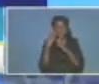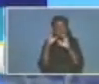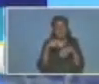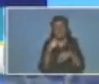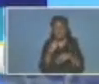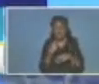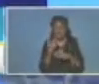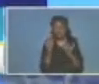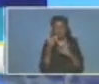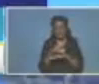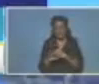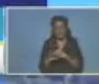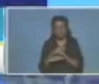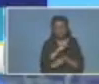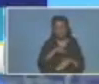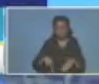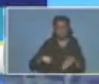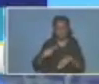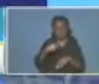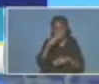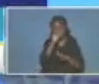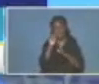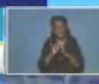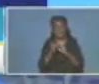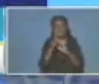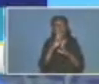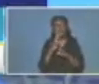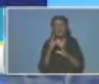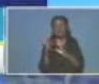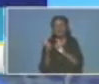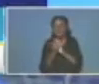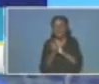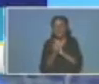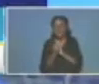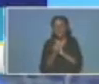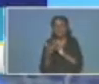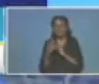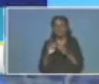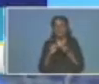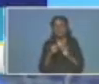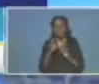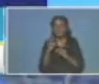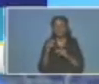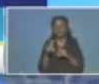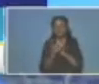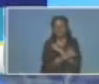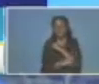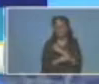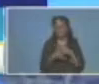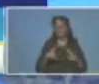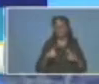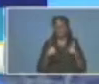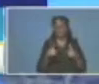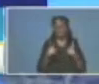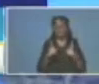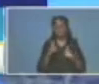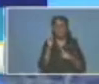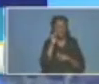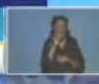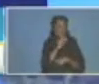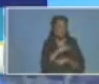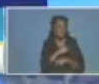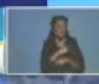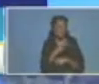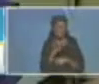are meeting, greeting, and awarding quite a number of the country's youth. Our Altavis Mornings is standing by with the details. Good evening,